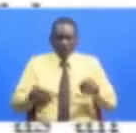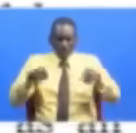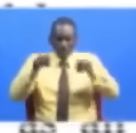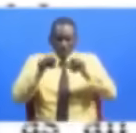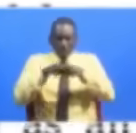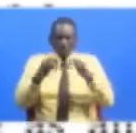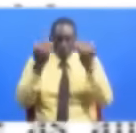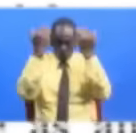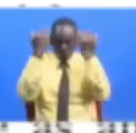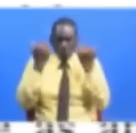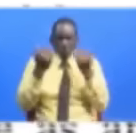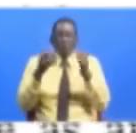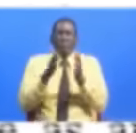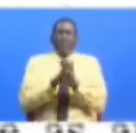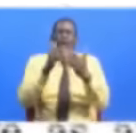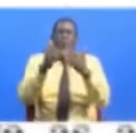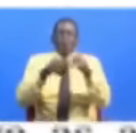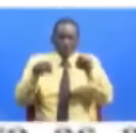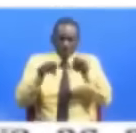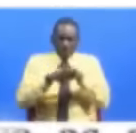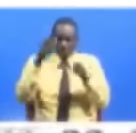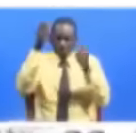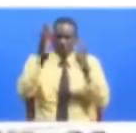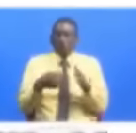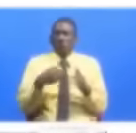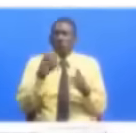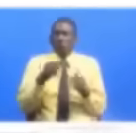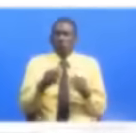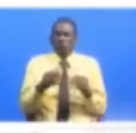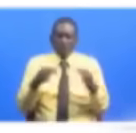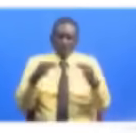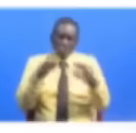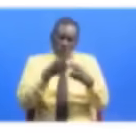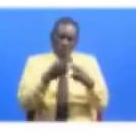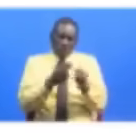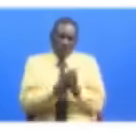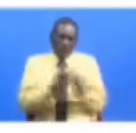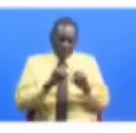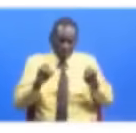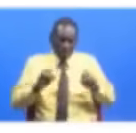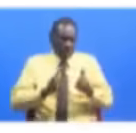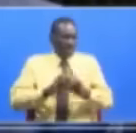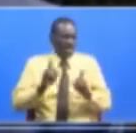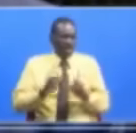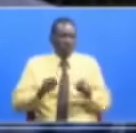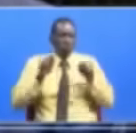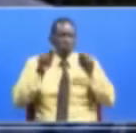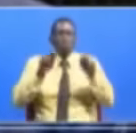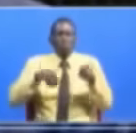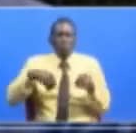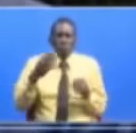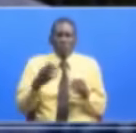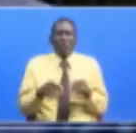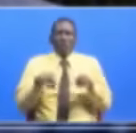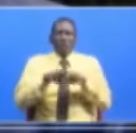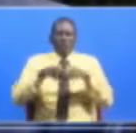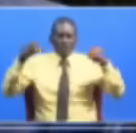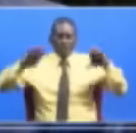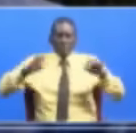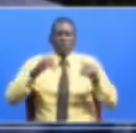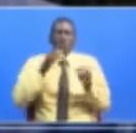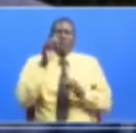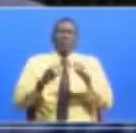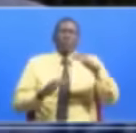very institution and before the very judges whose reputation and integrity he never tires of assaulting. It is still not